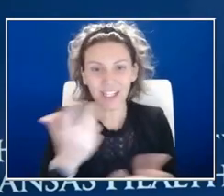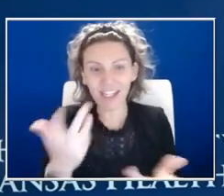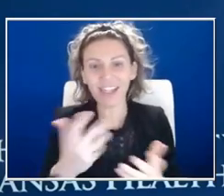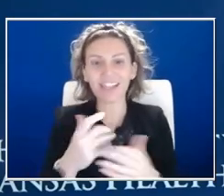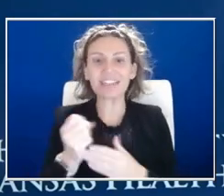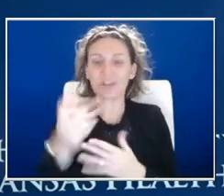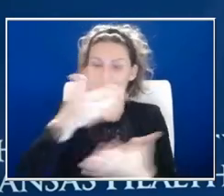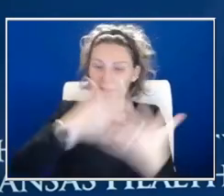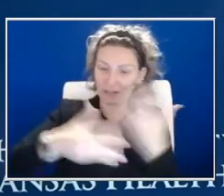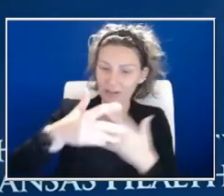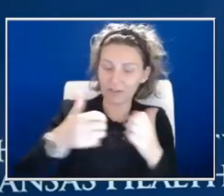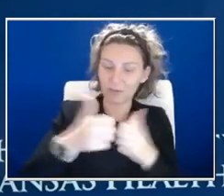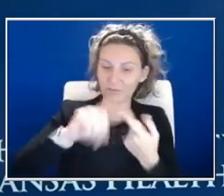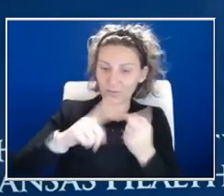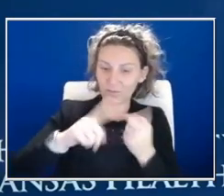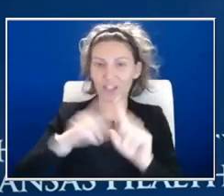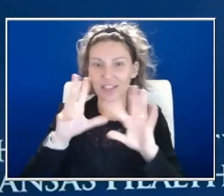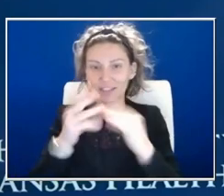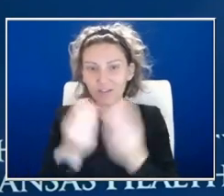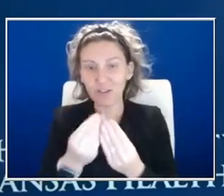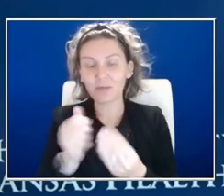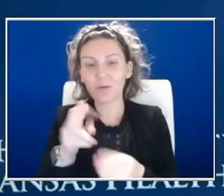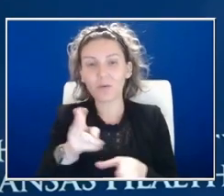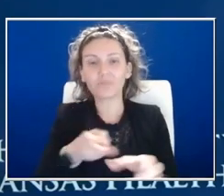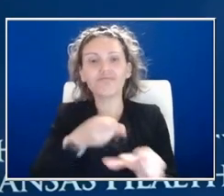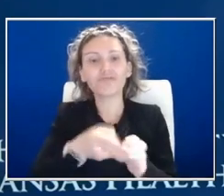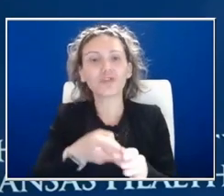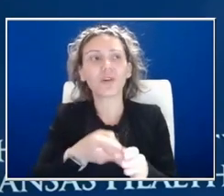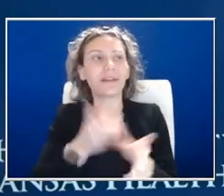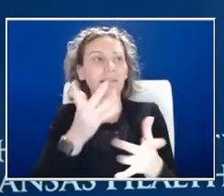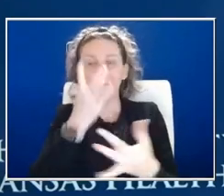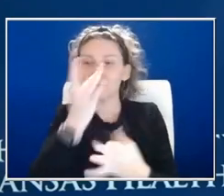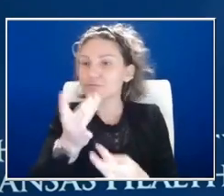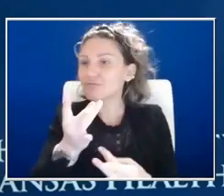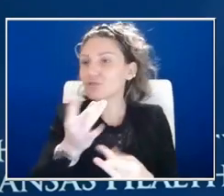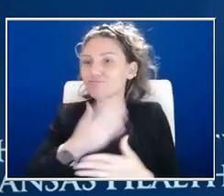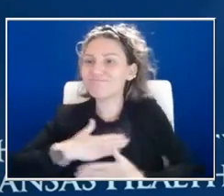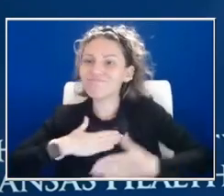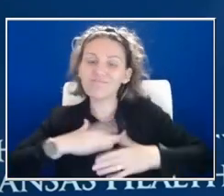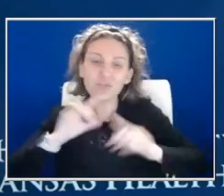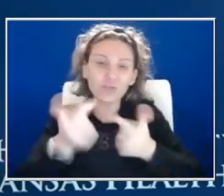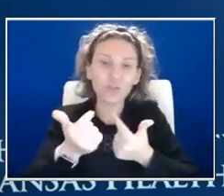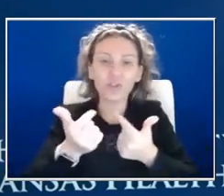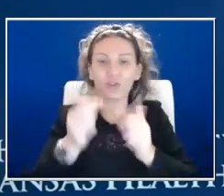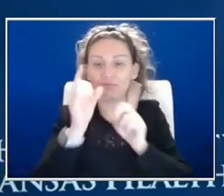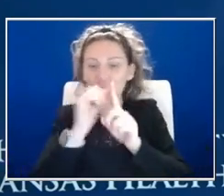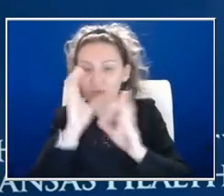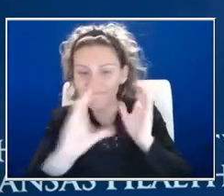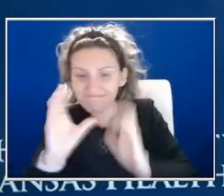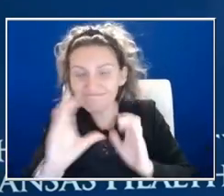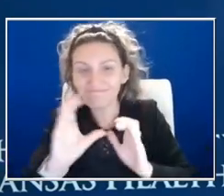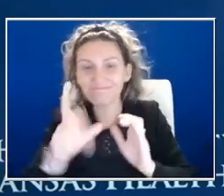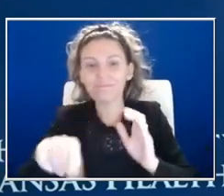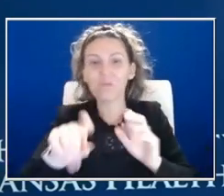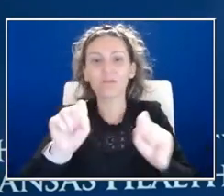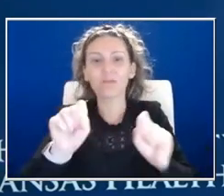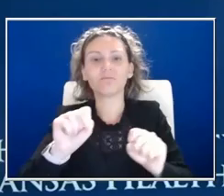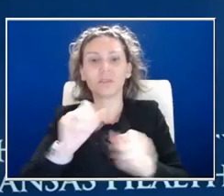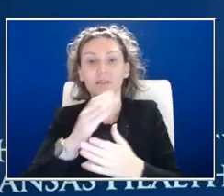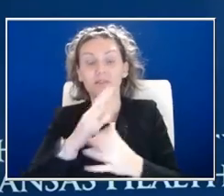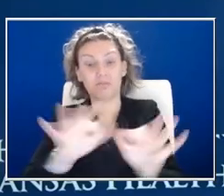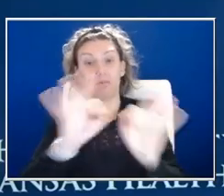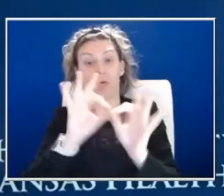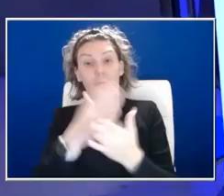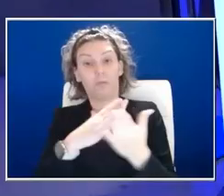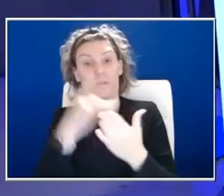and family or joining interest groups, doing, you know, word searches, those sorts of things can actually be a really important part to maintaining that brain health